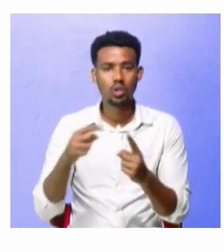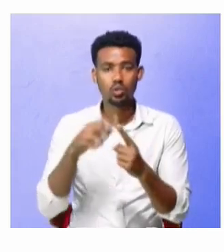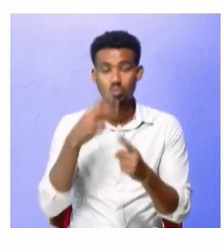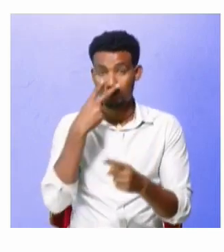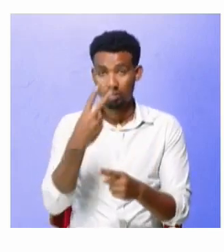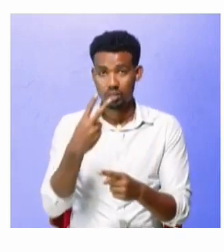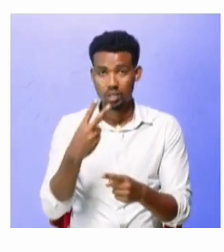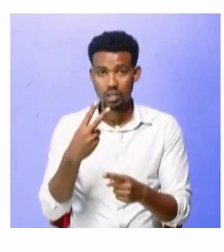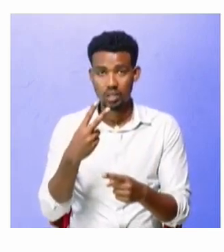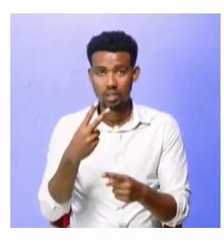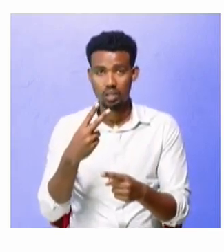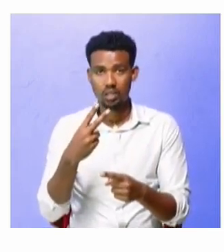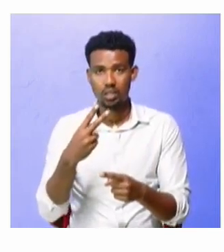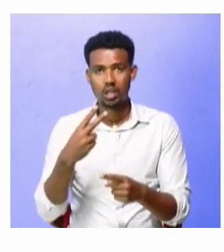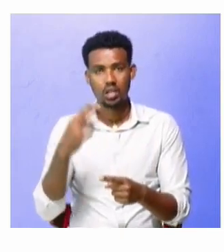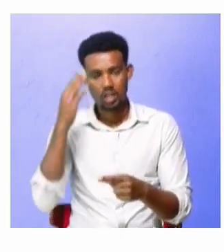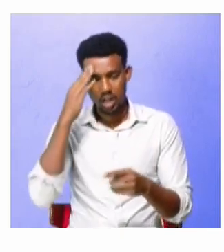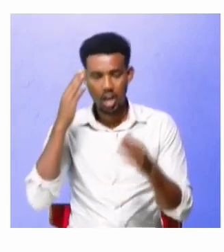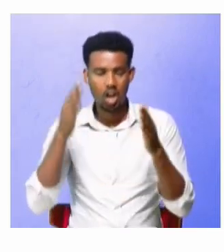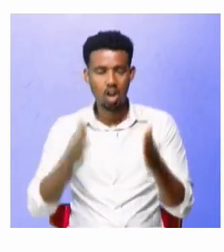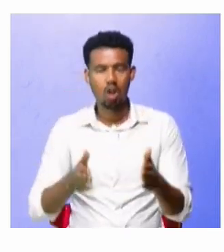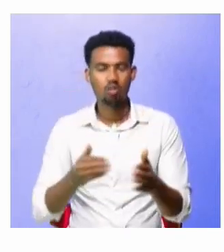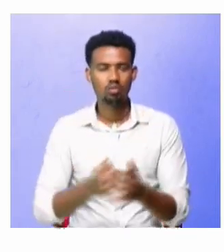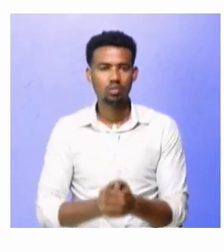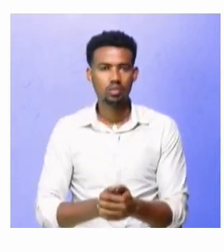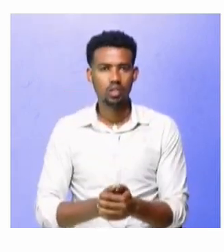is well-known.